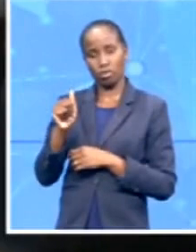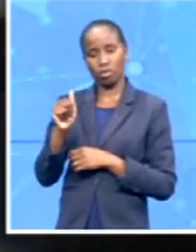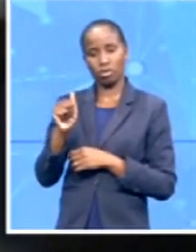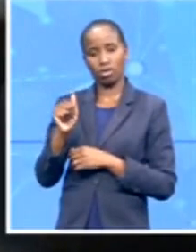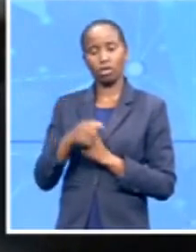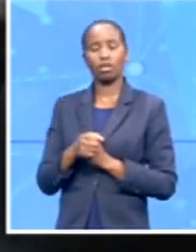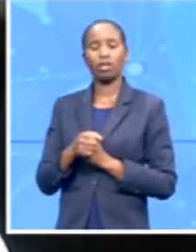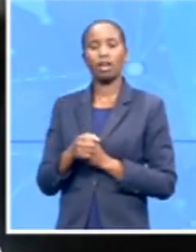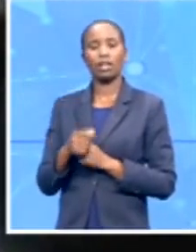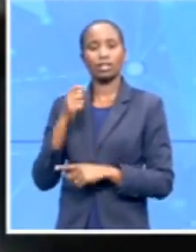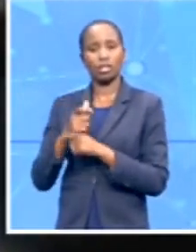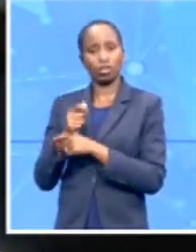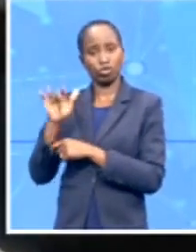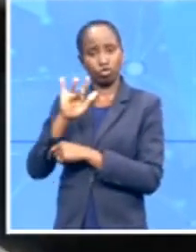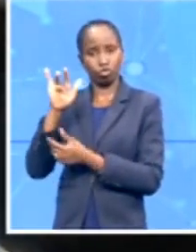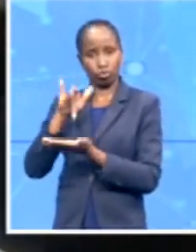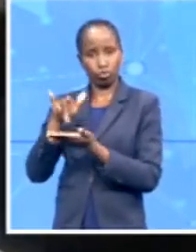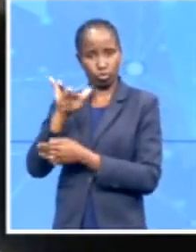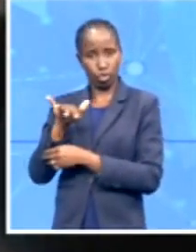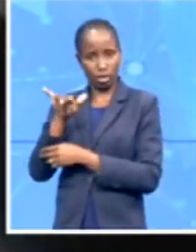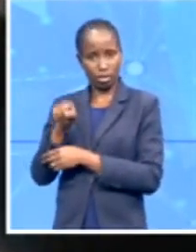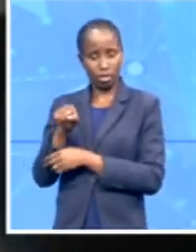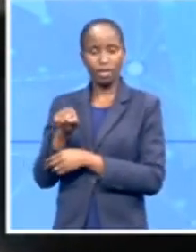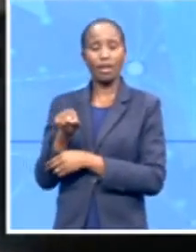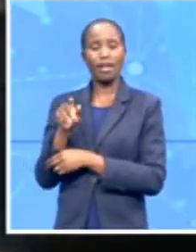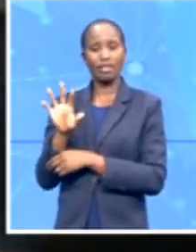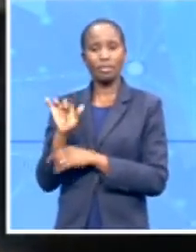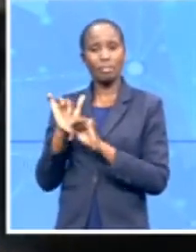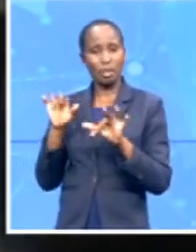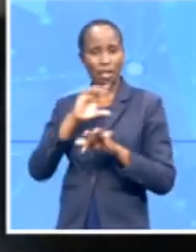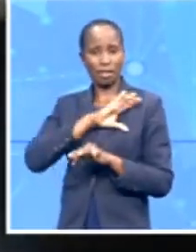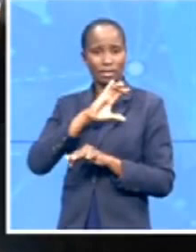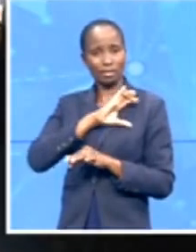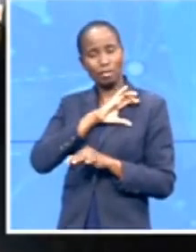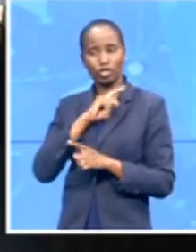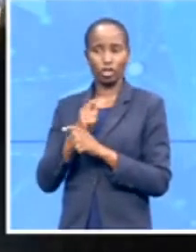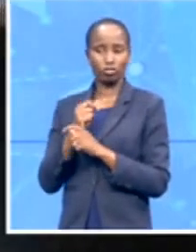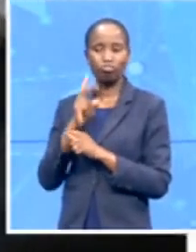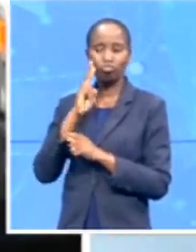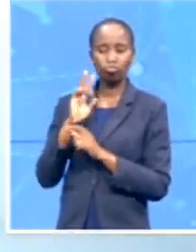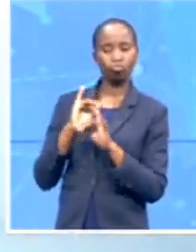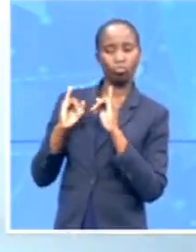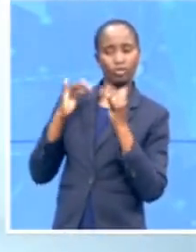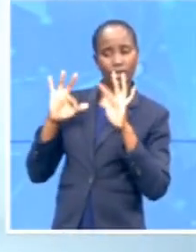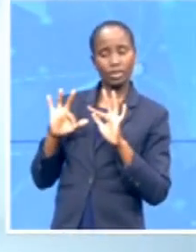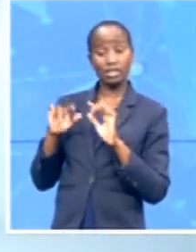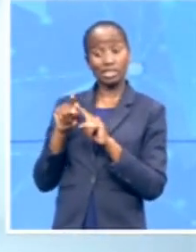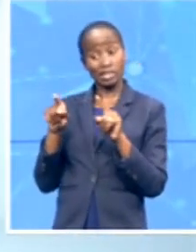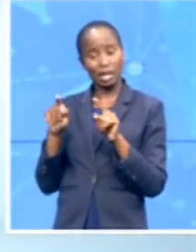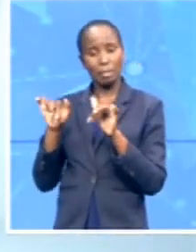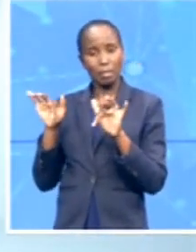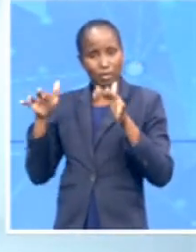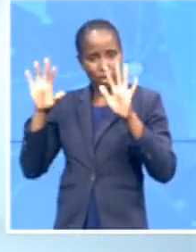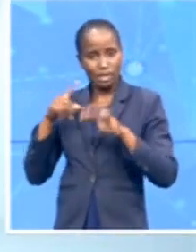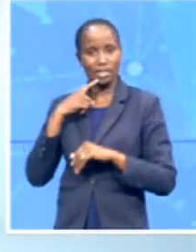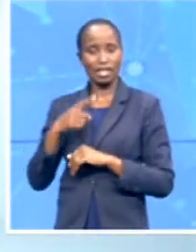the taxi with the commuters. And the sense that we got from the commuters is that they did not cast their vote because they